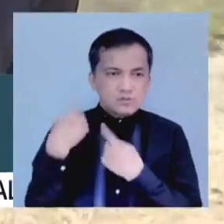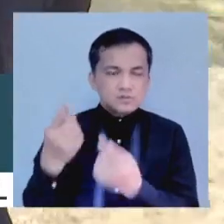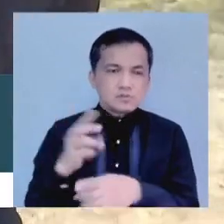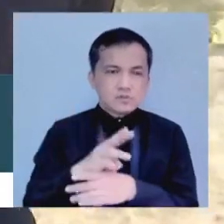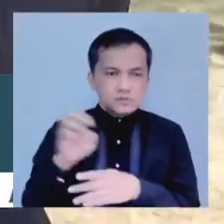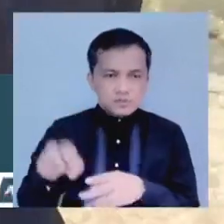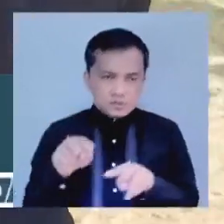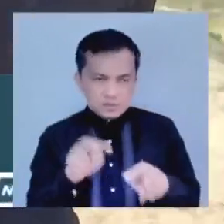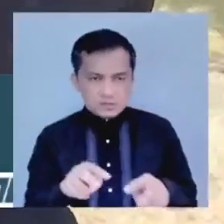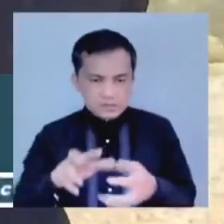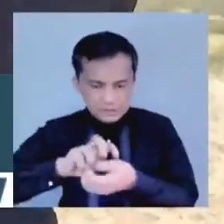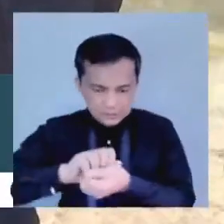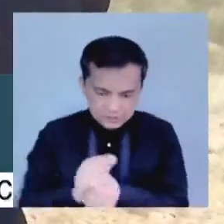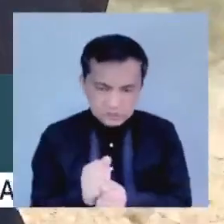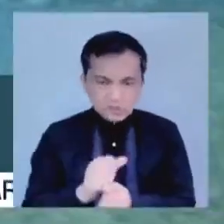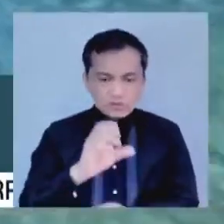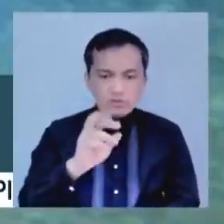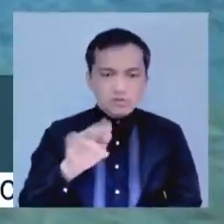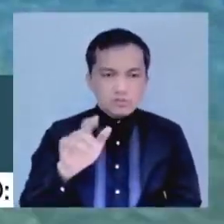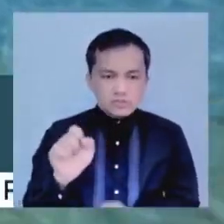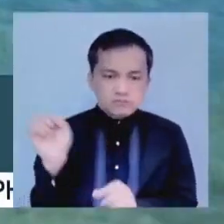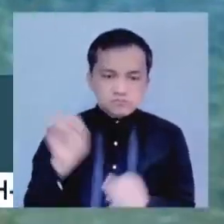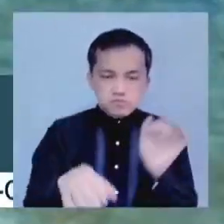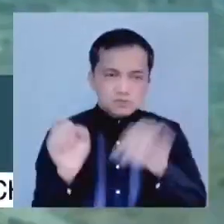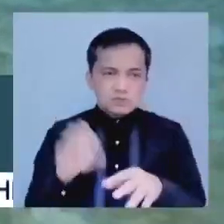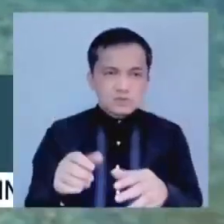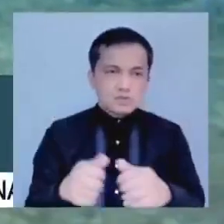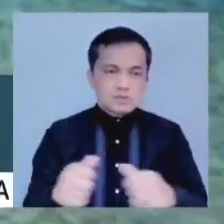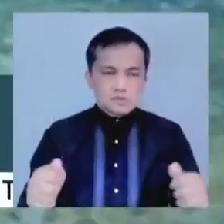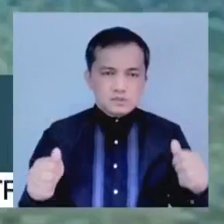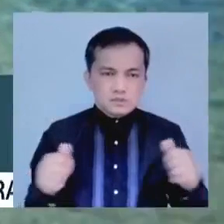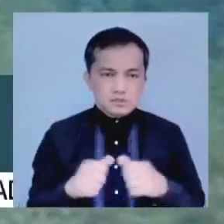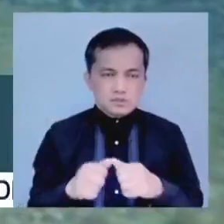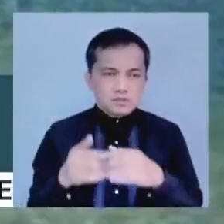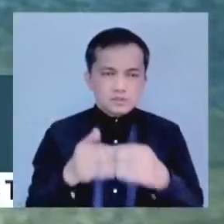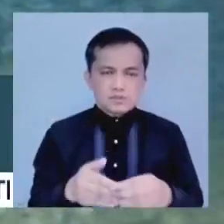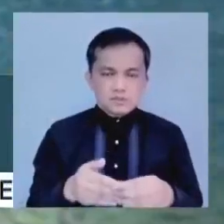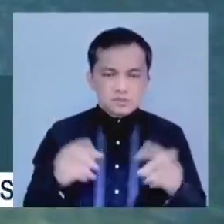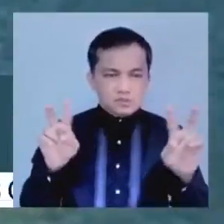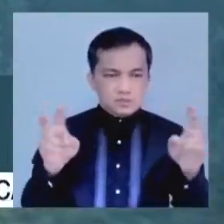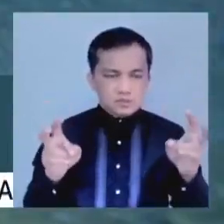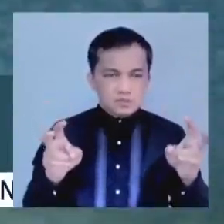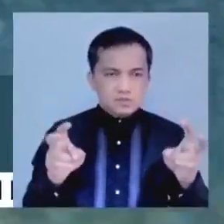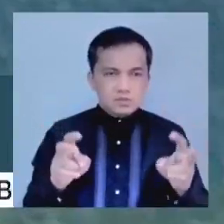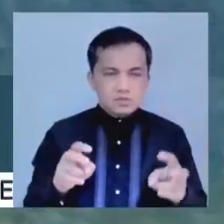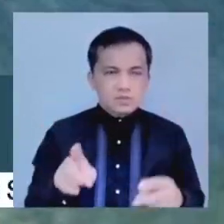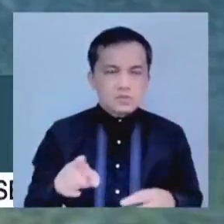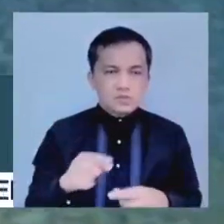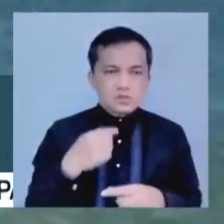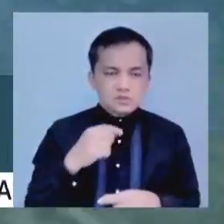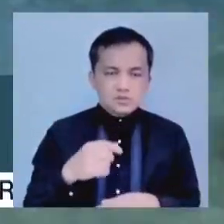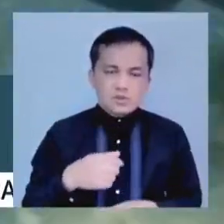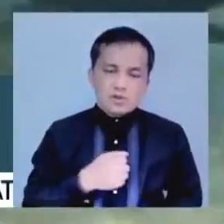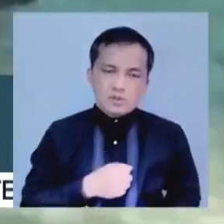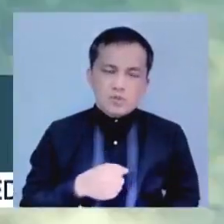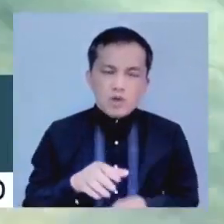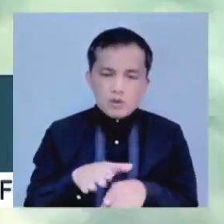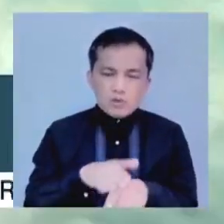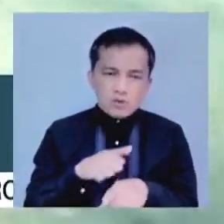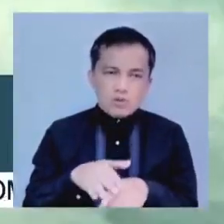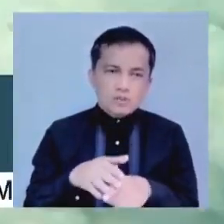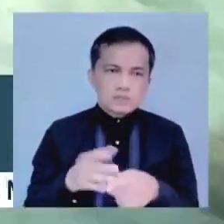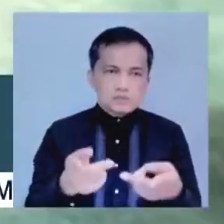revealed crushed corals had been dumped in the area, leading to what it called the sorry state of the shoal. The